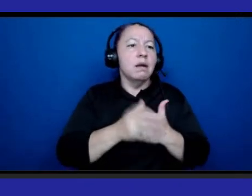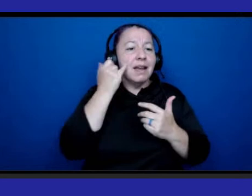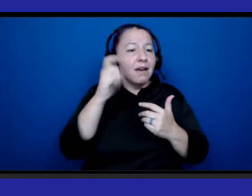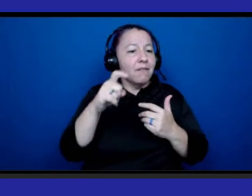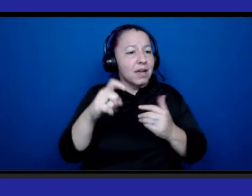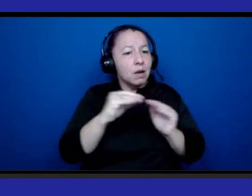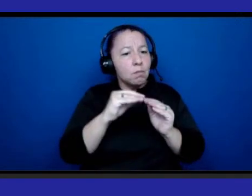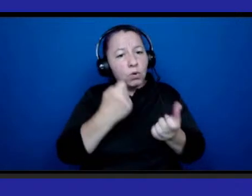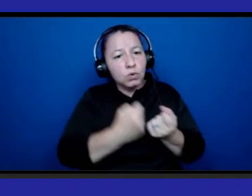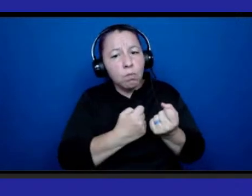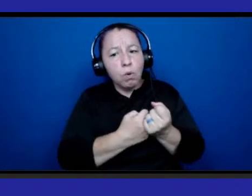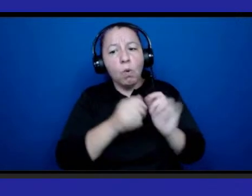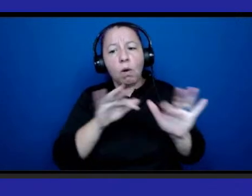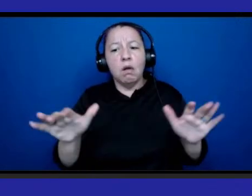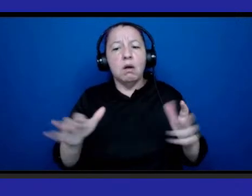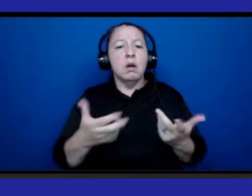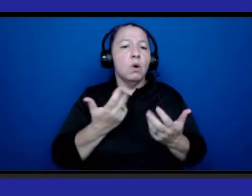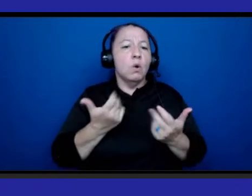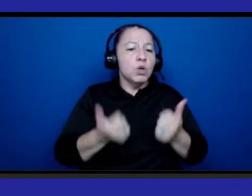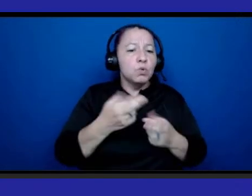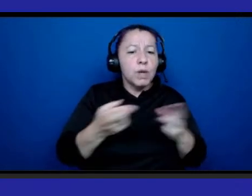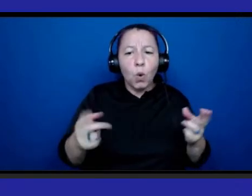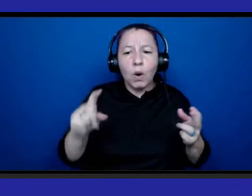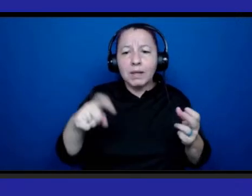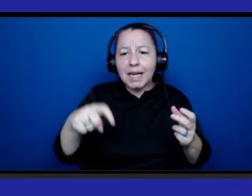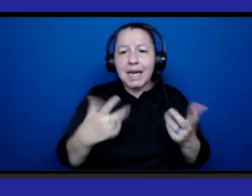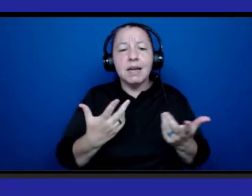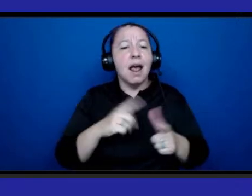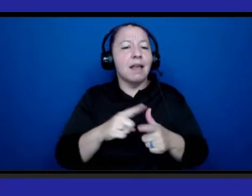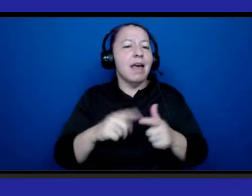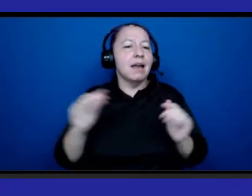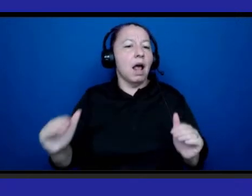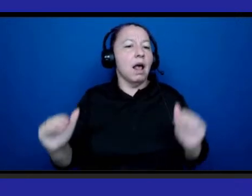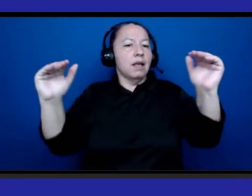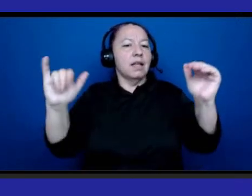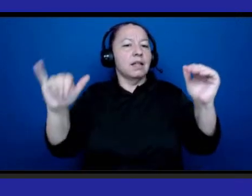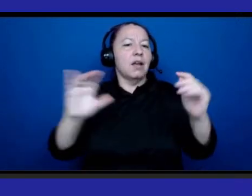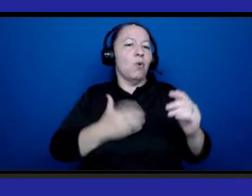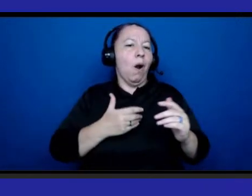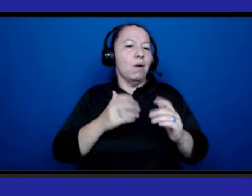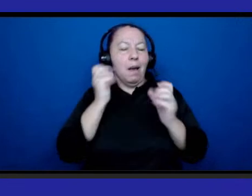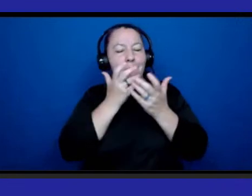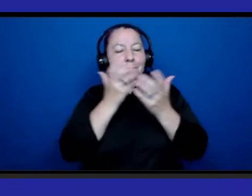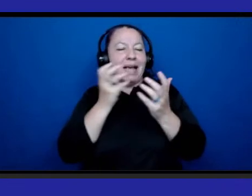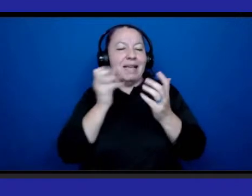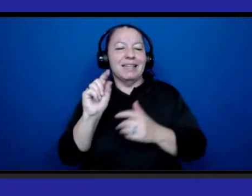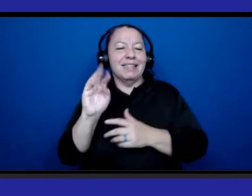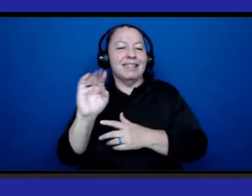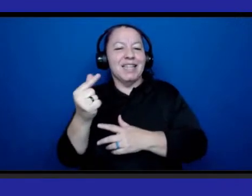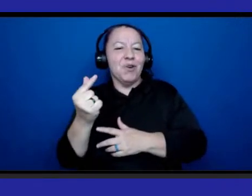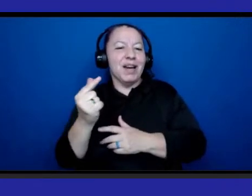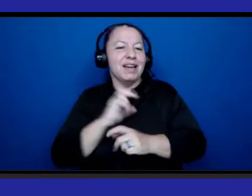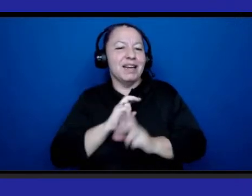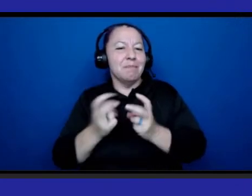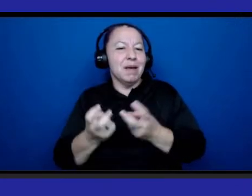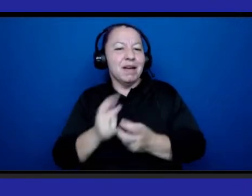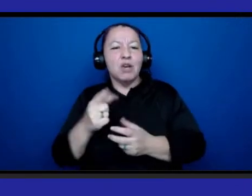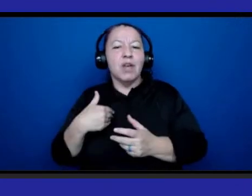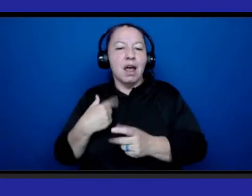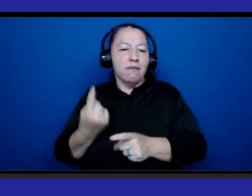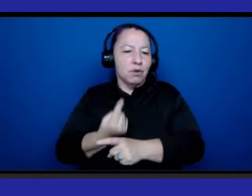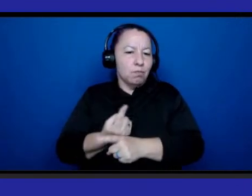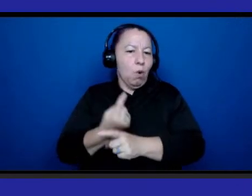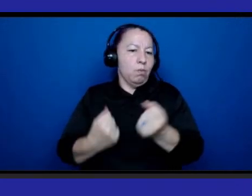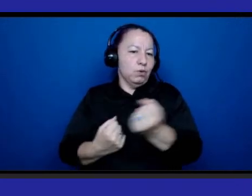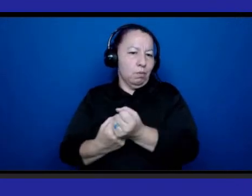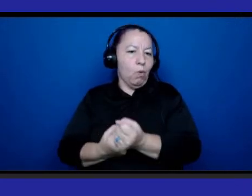what resources do they need, and then I escalate that to our amazing steering committee Right. to ensure that they're supported in the right way. Great. Thank